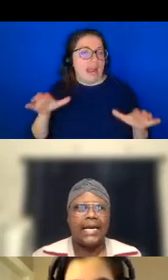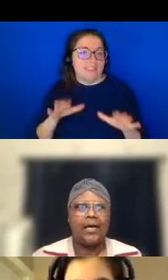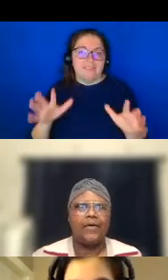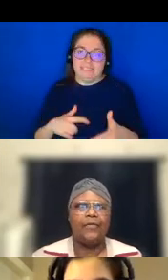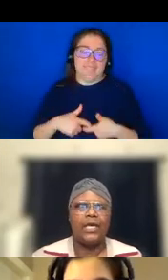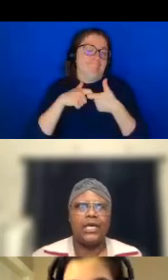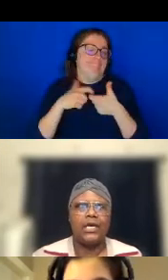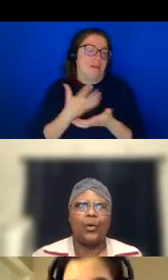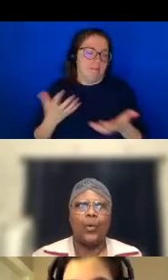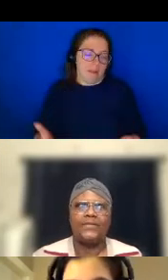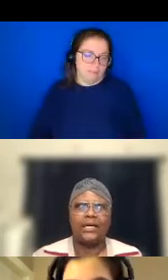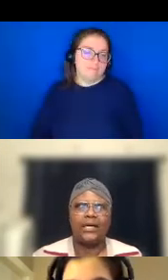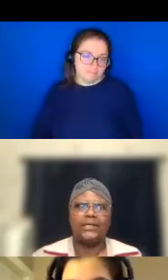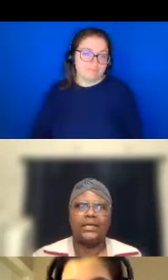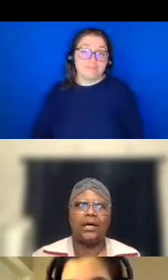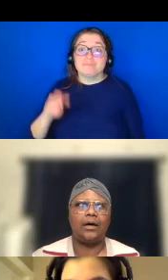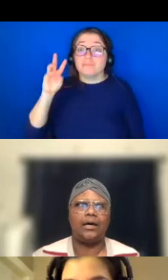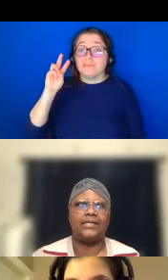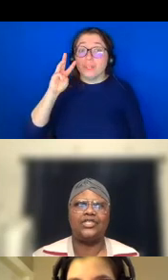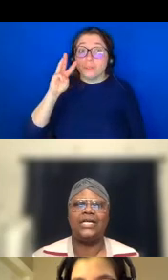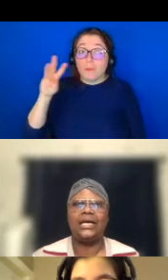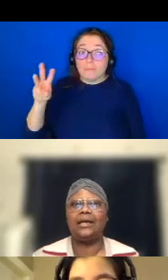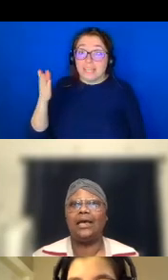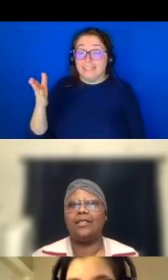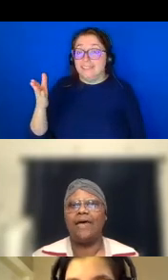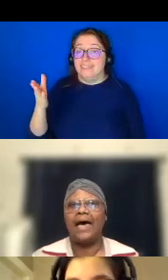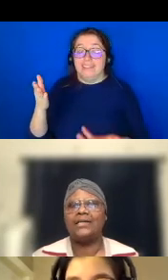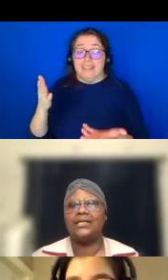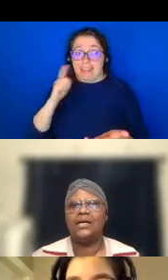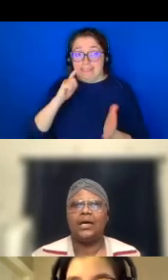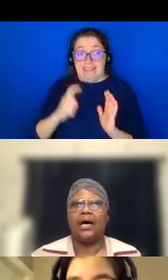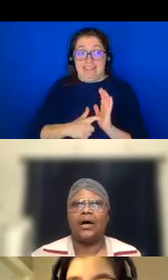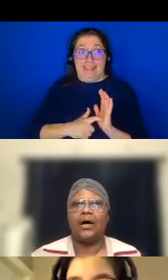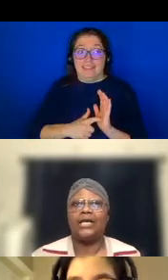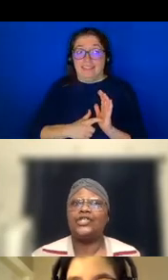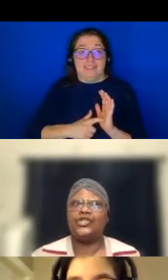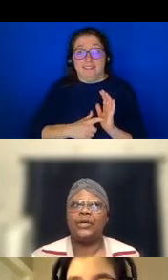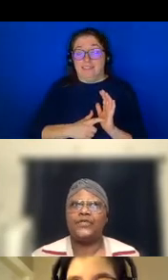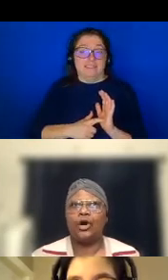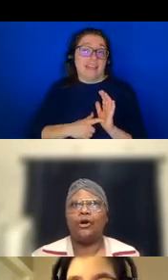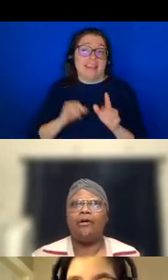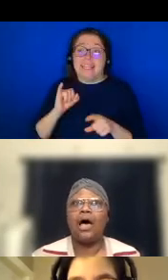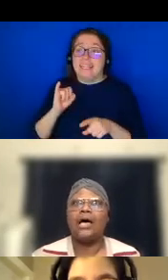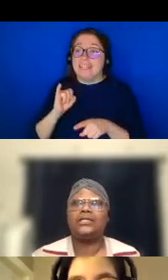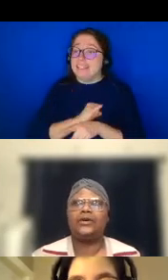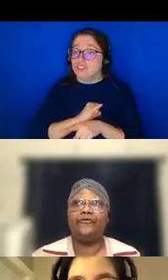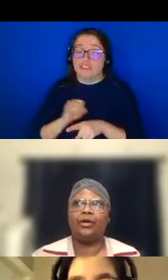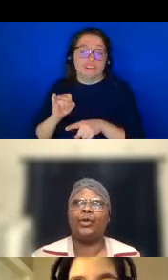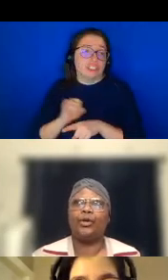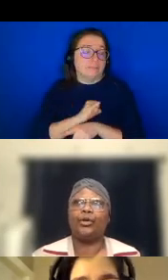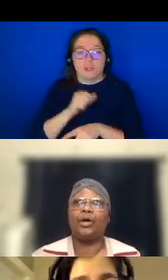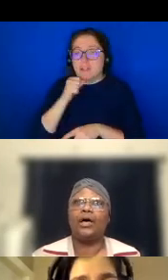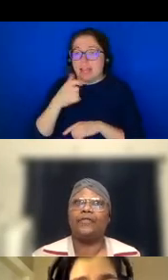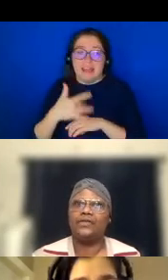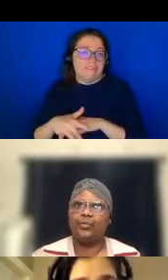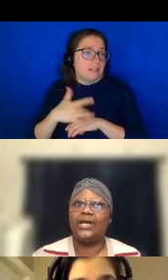And the website has actually indicated that internships are not